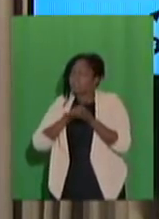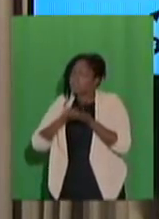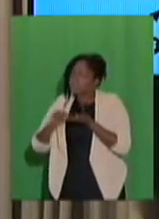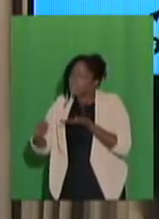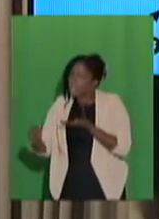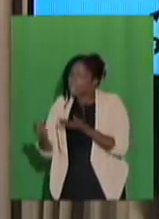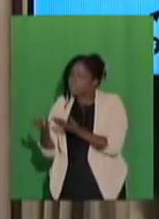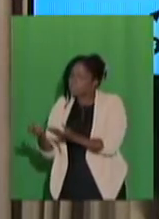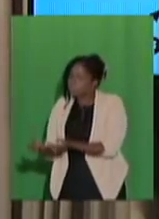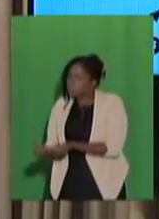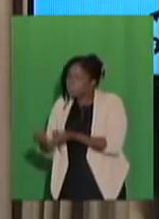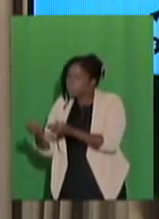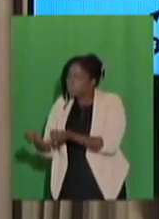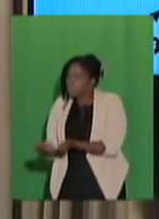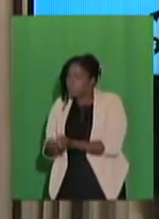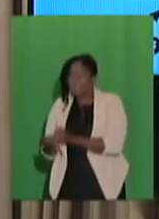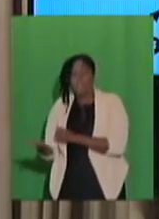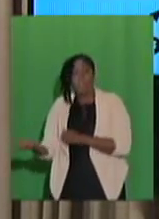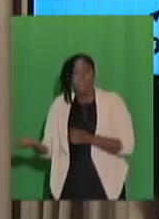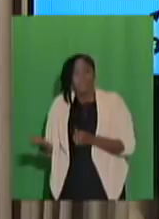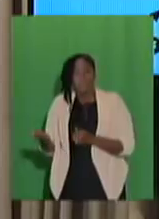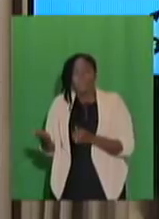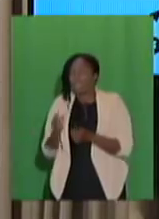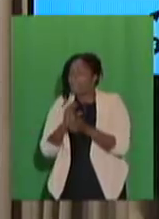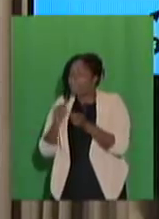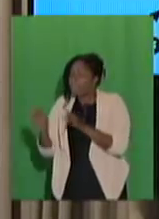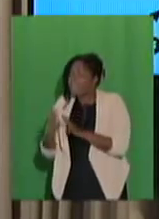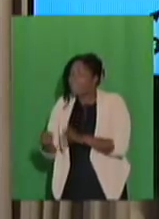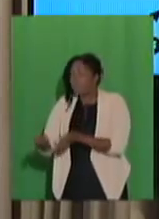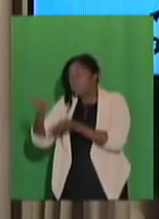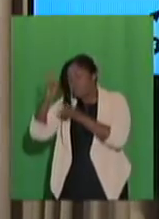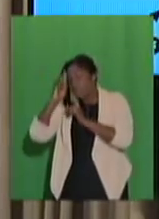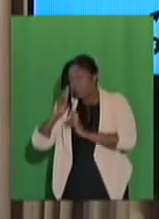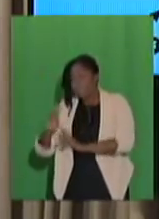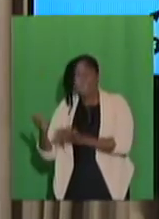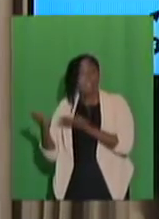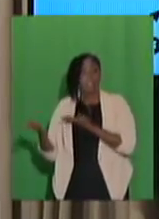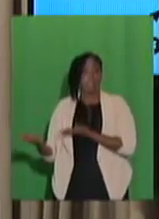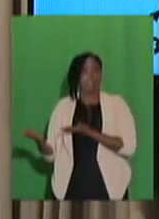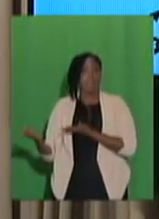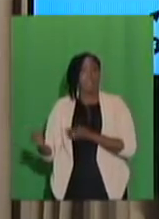I would like to think that we could